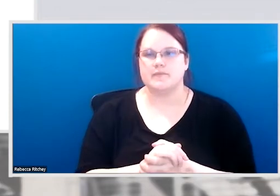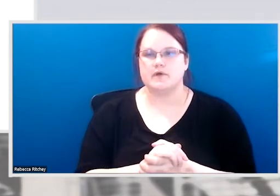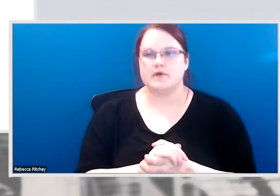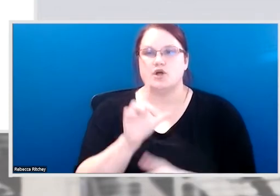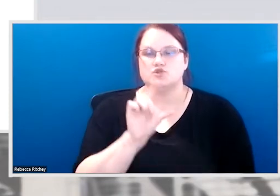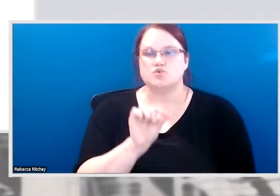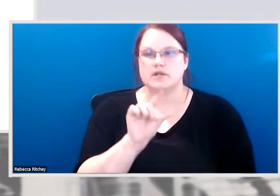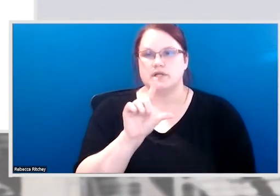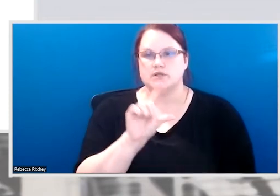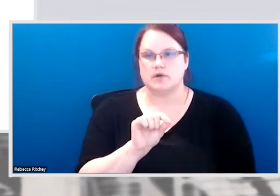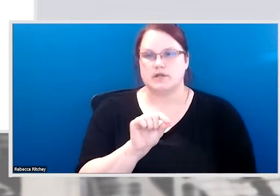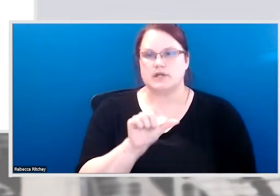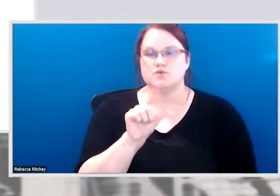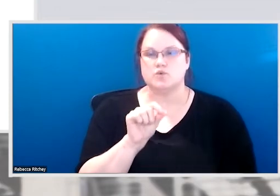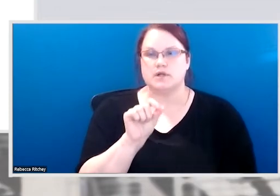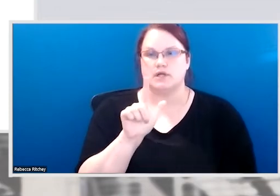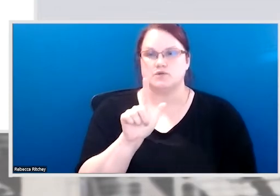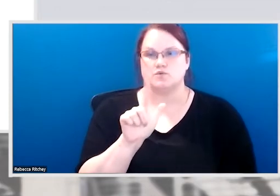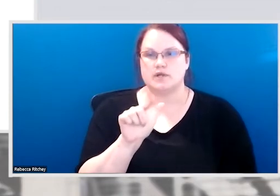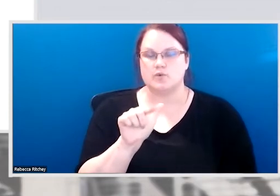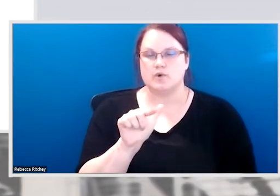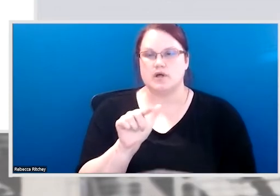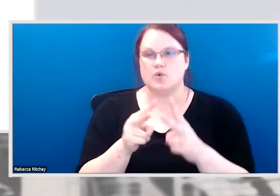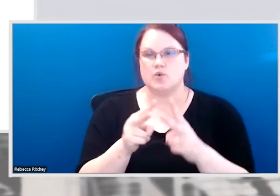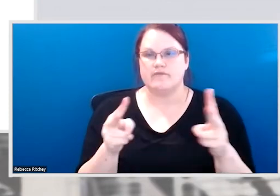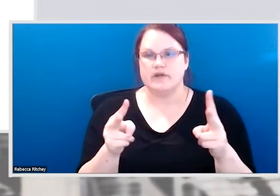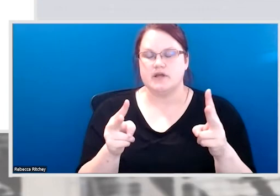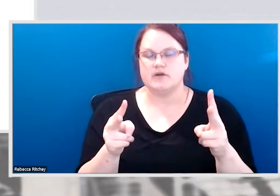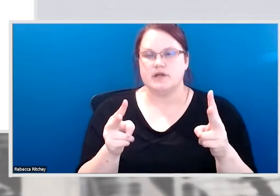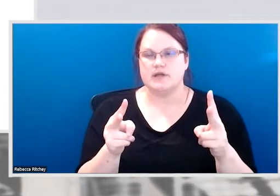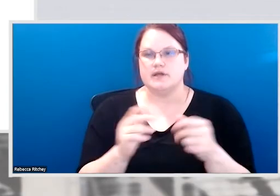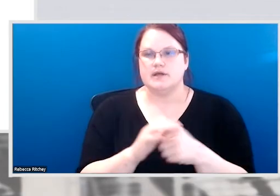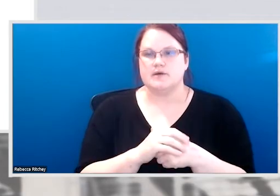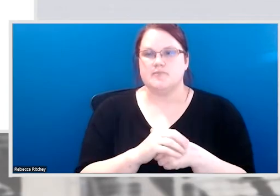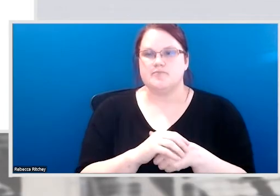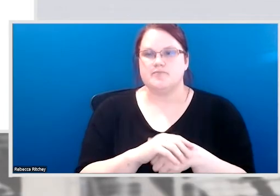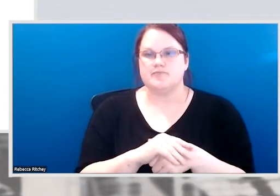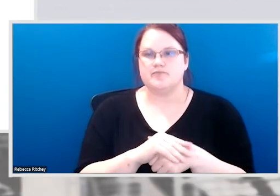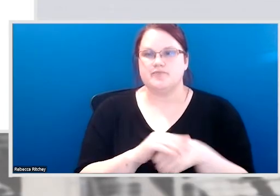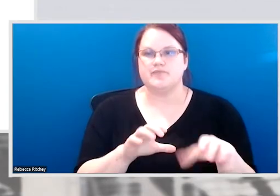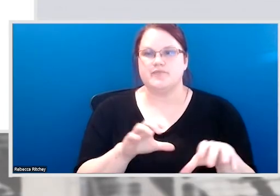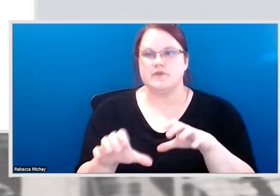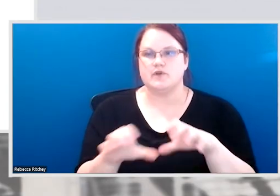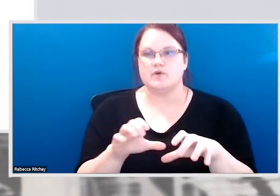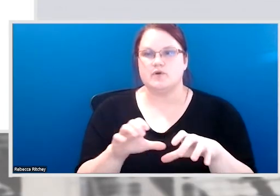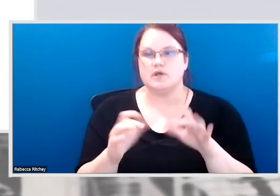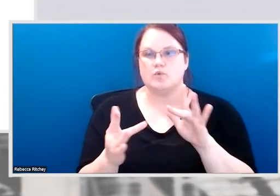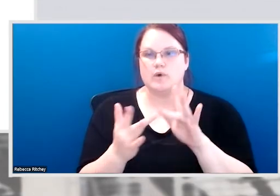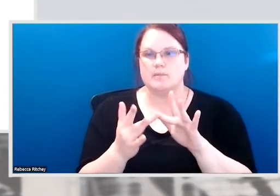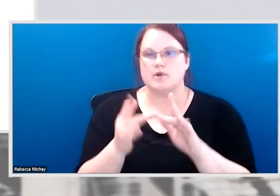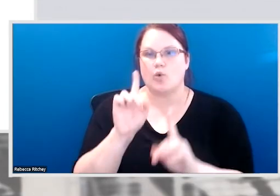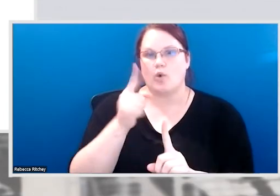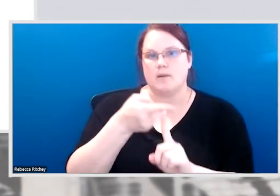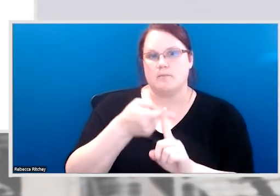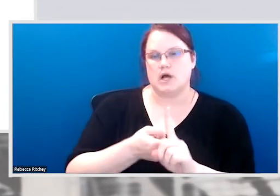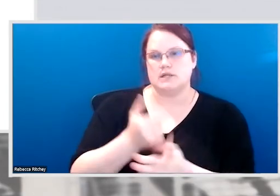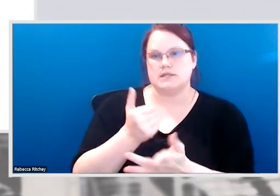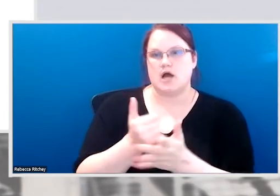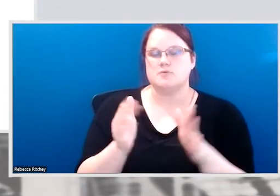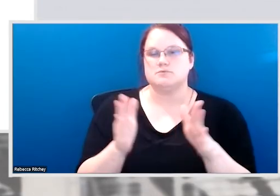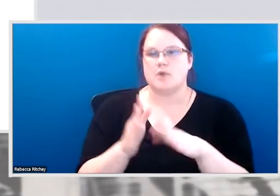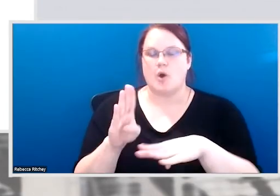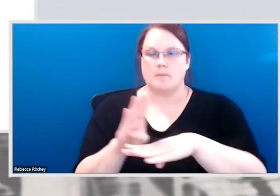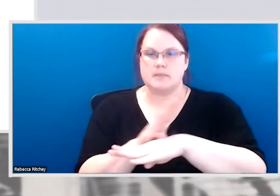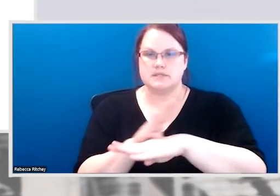and 2021, we were very much doing a webinar a month to help small businesses.